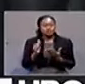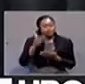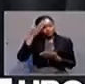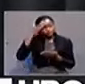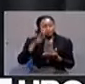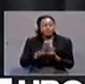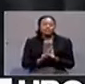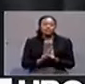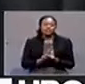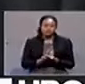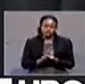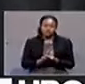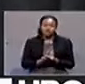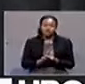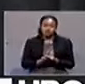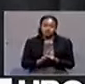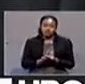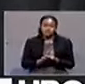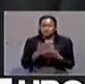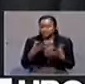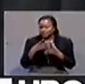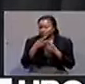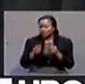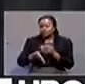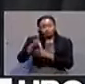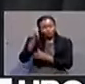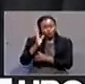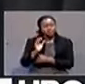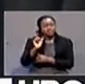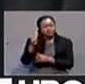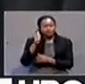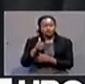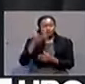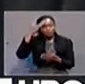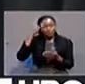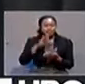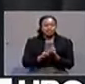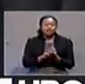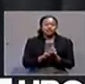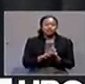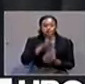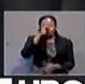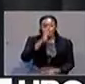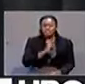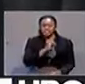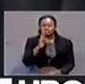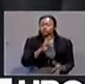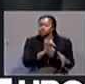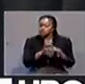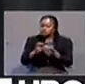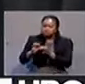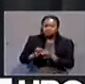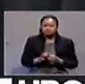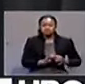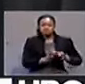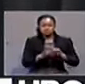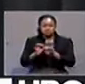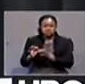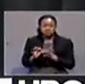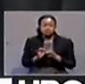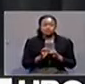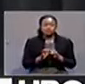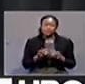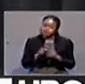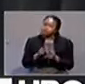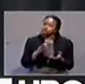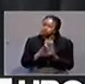in ecumenism. He believed in an interreligious harmony, and he really lived